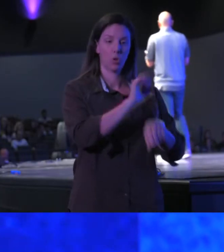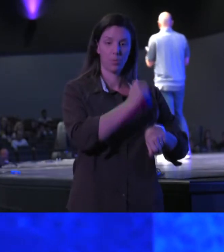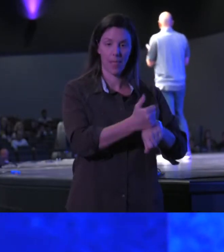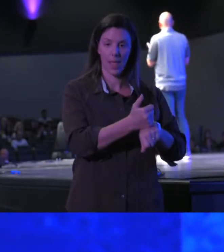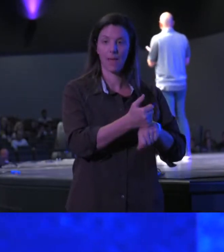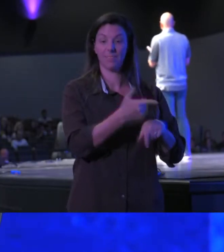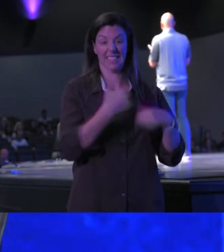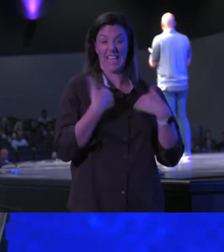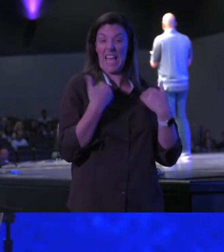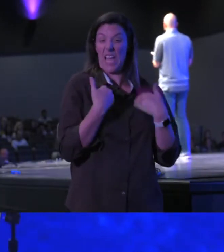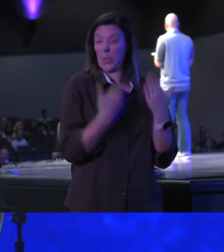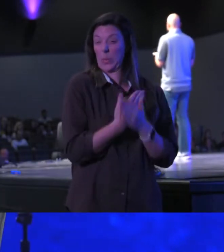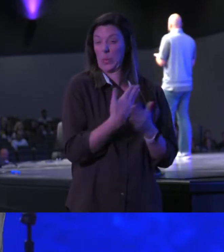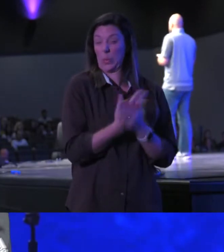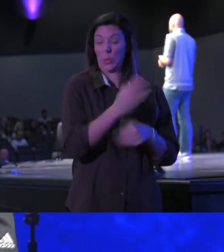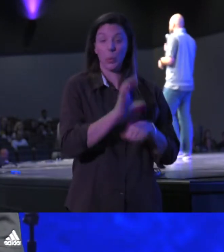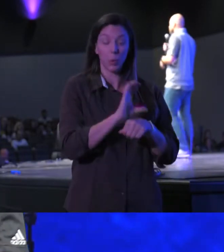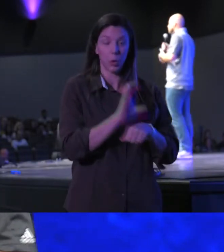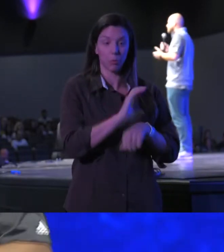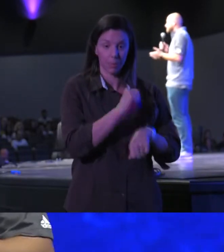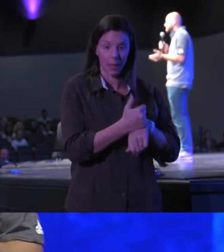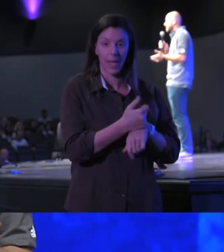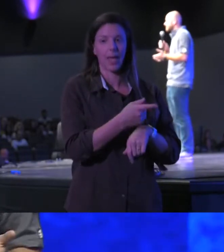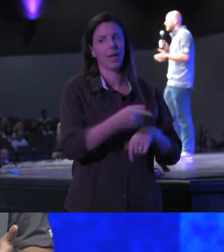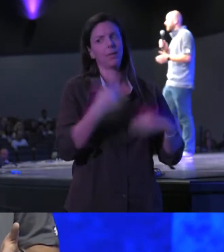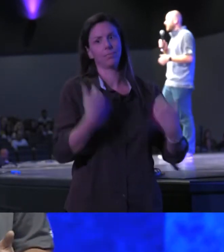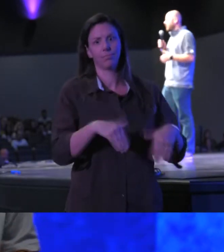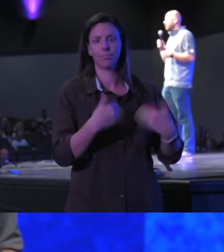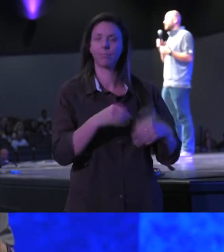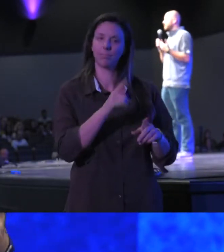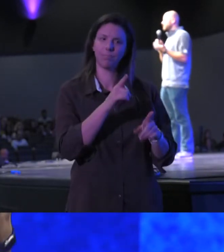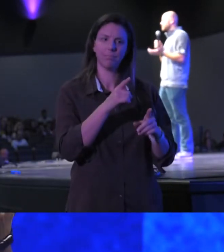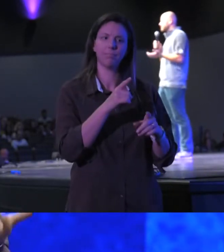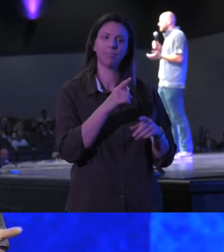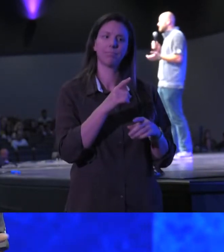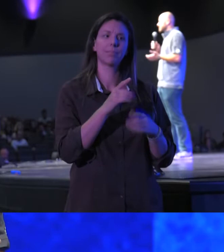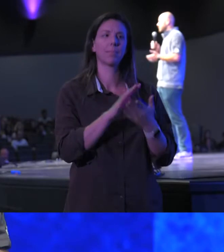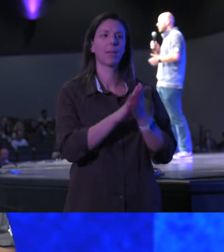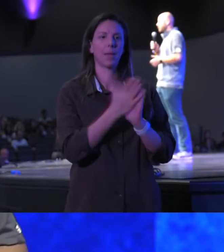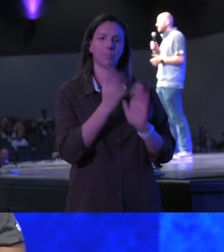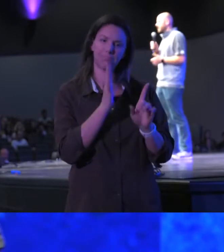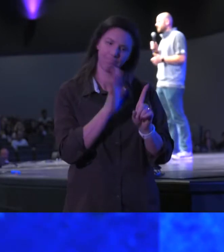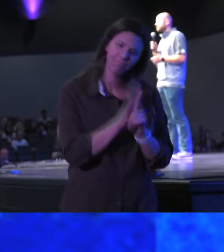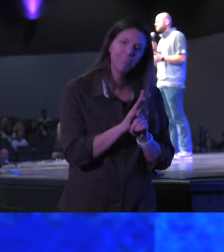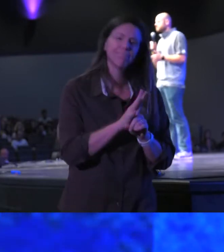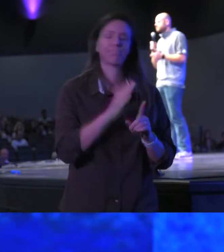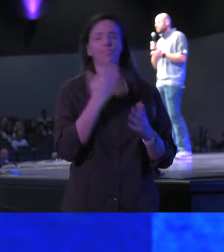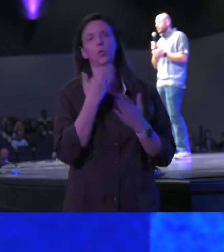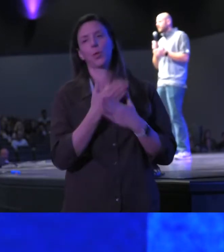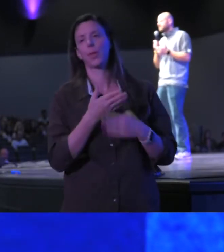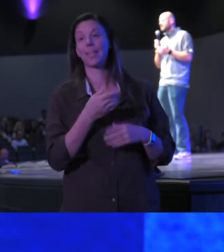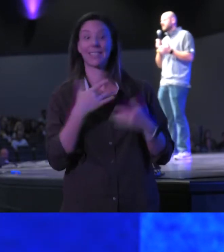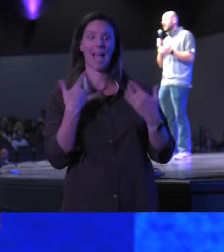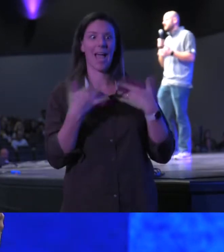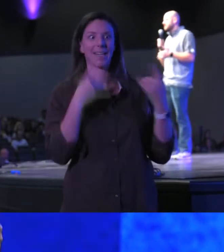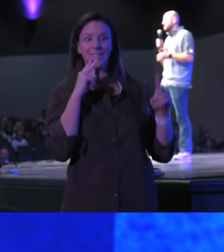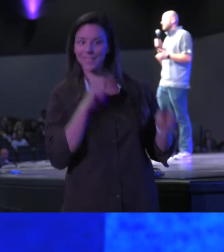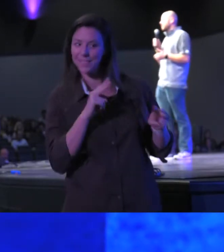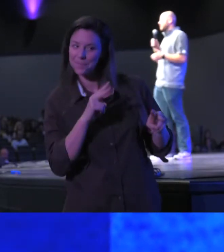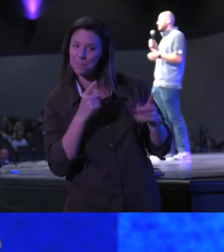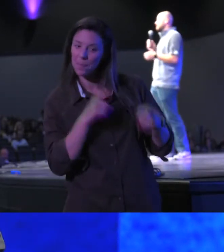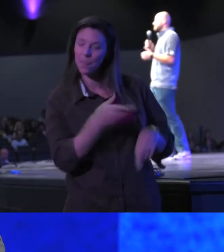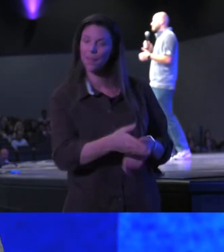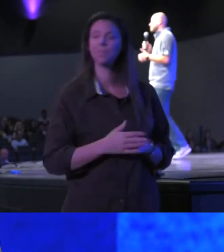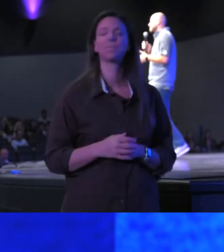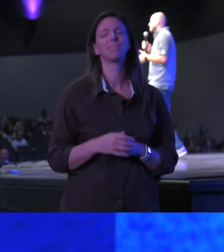incredible job of gaining favor in that community. And so we're really excited about what the future is going to hold there. We've seen God